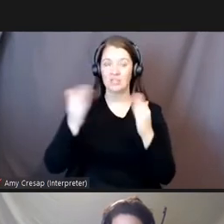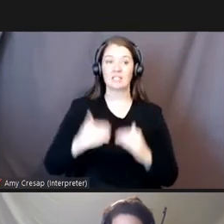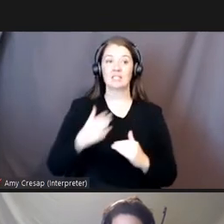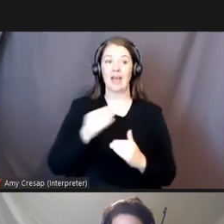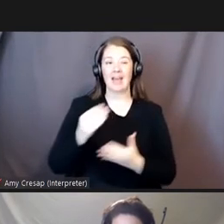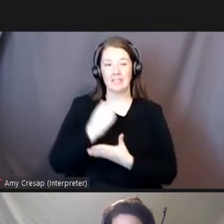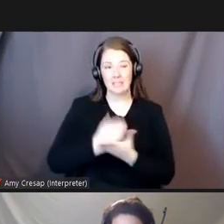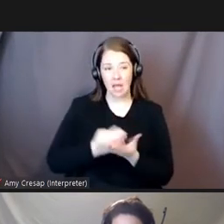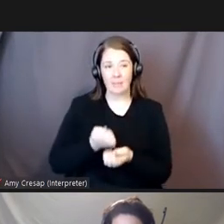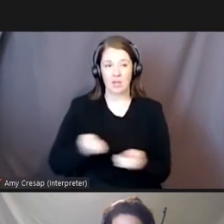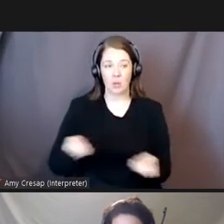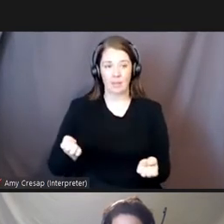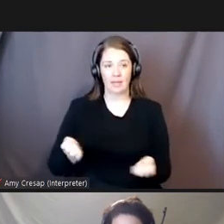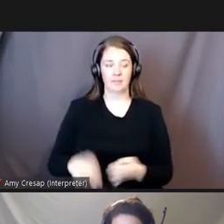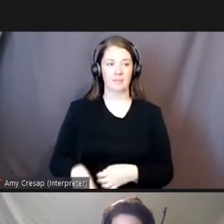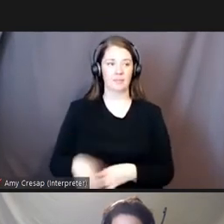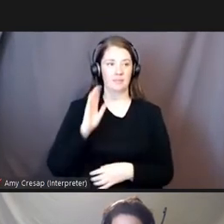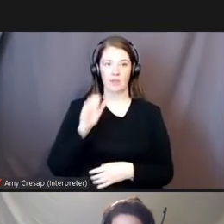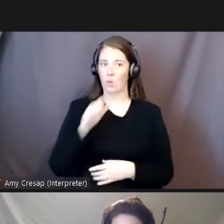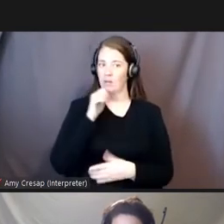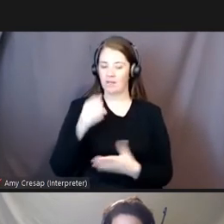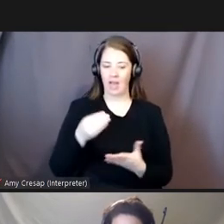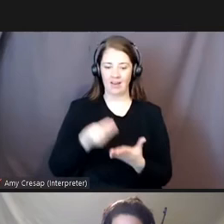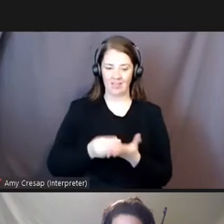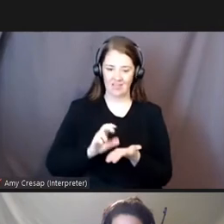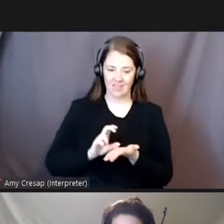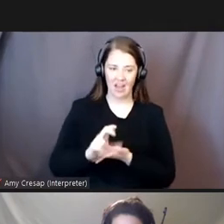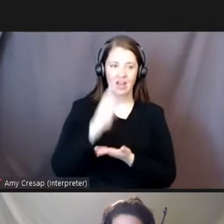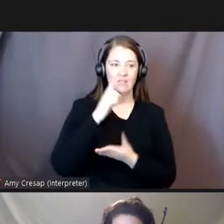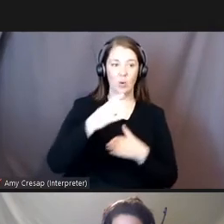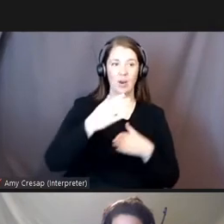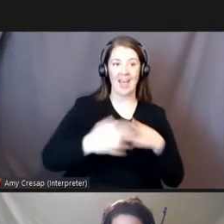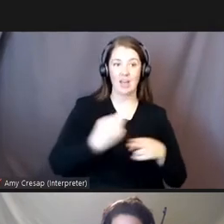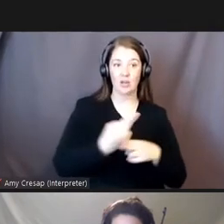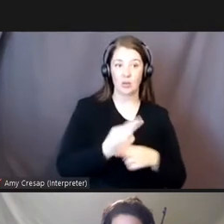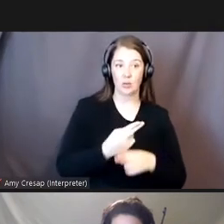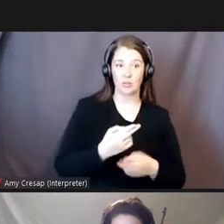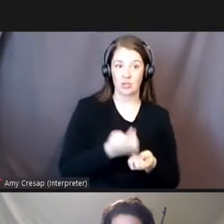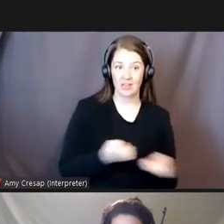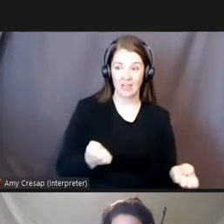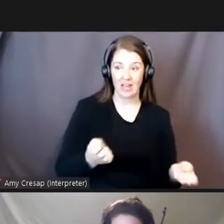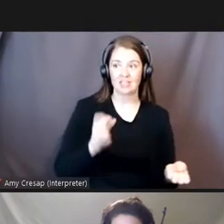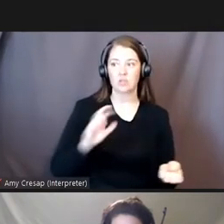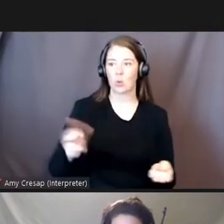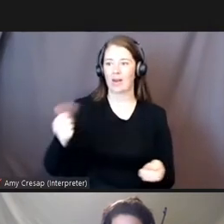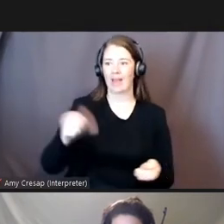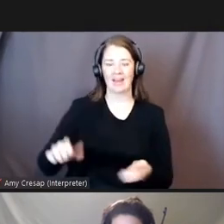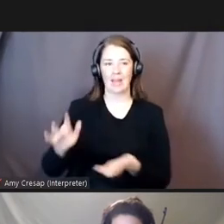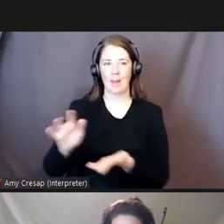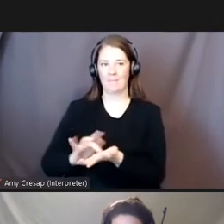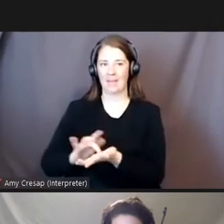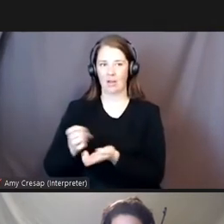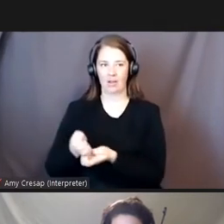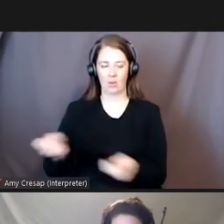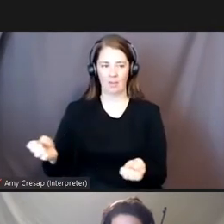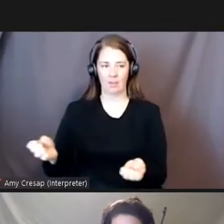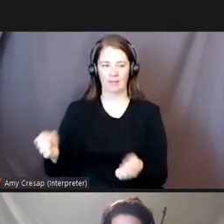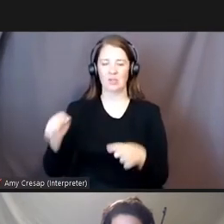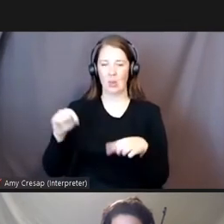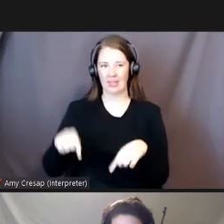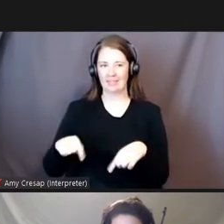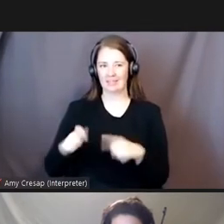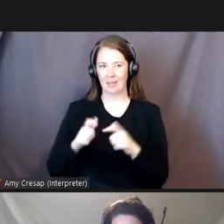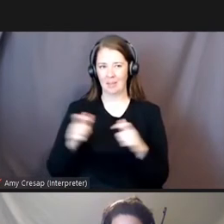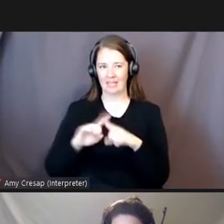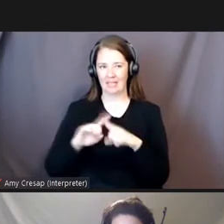pilot program will not fund end user devices or medical equipment. So this is one of the differences between the Connected Care Pilot and